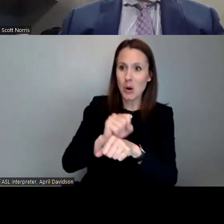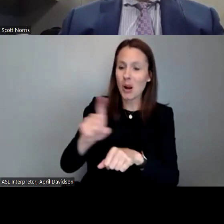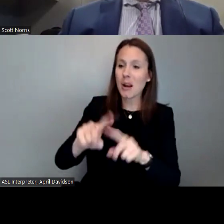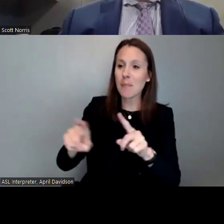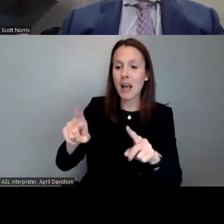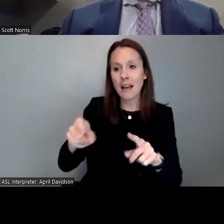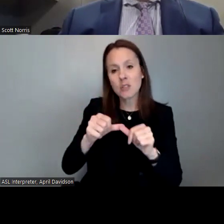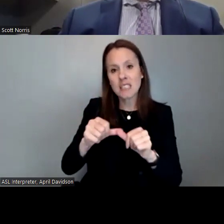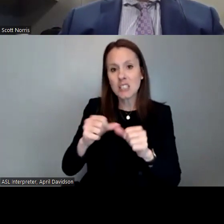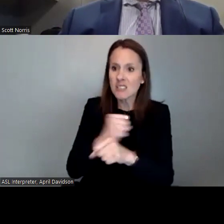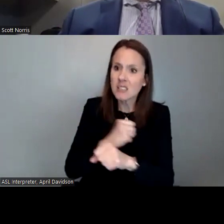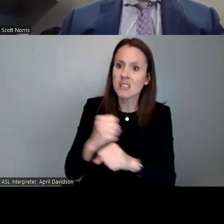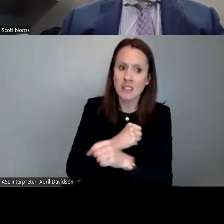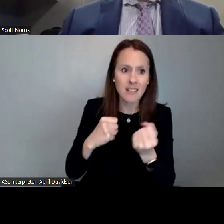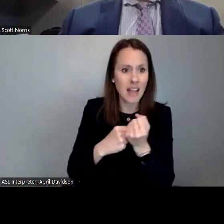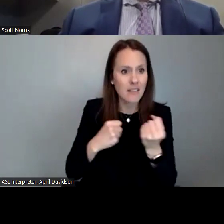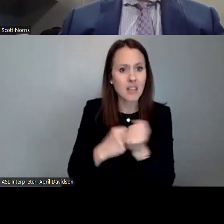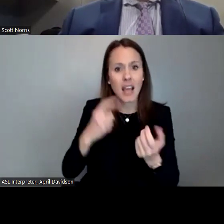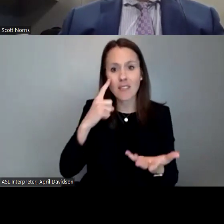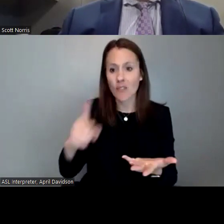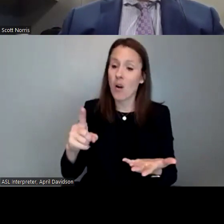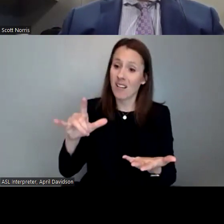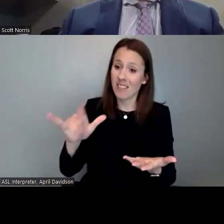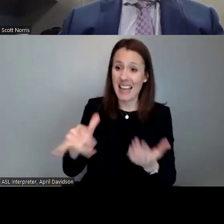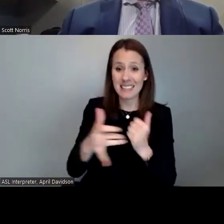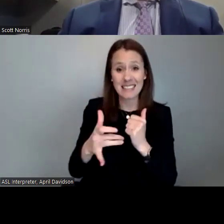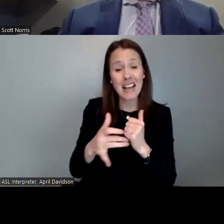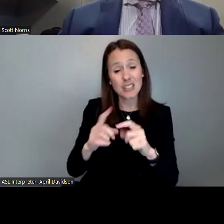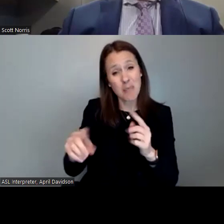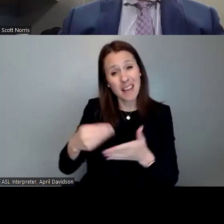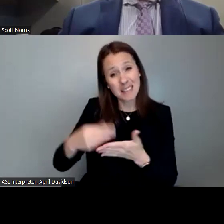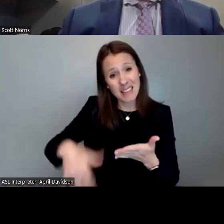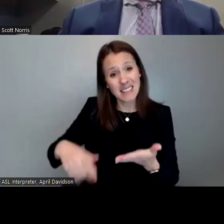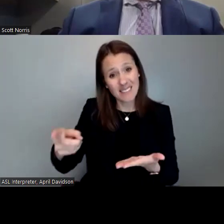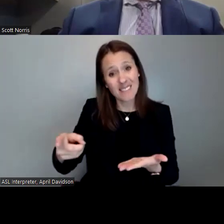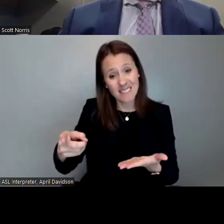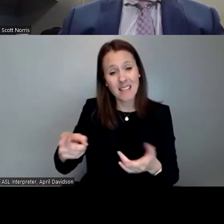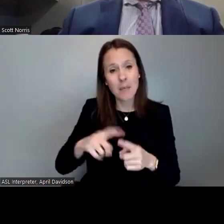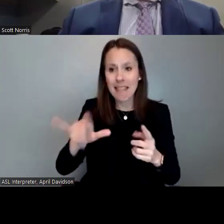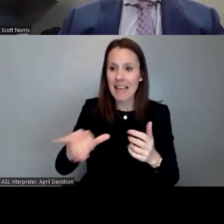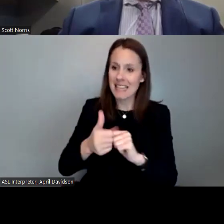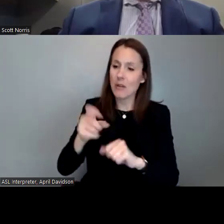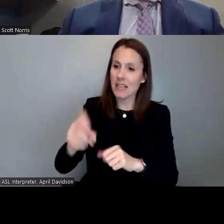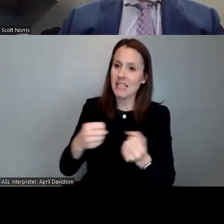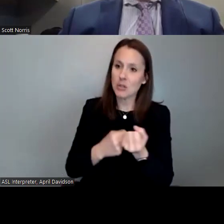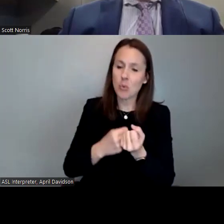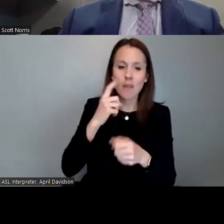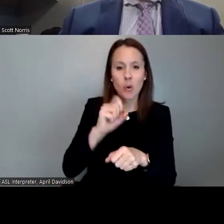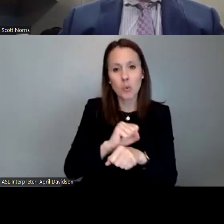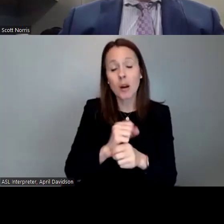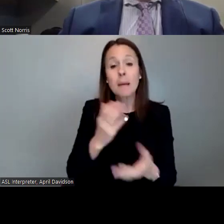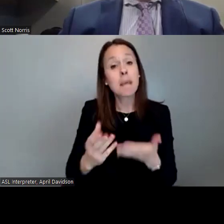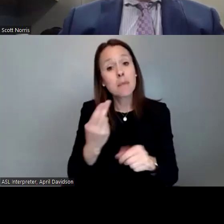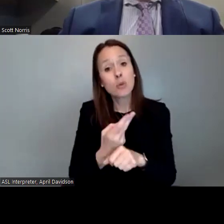continue to have access to these for-cost technology to be supported. Of course, there are services like the Michigan